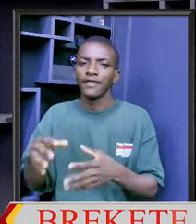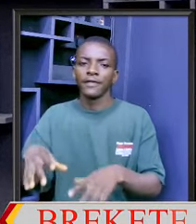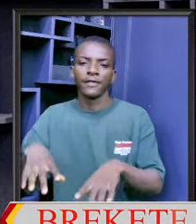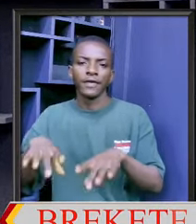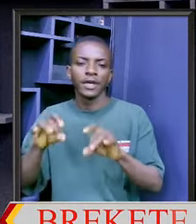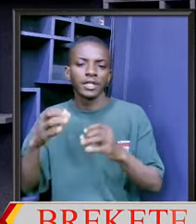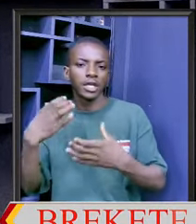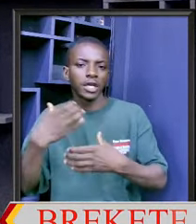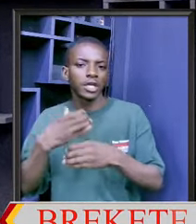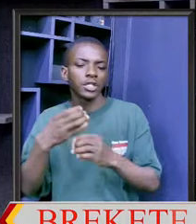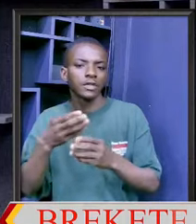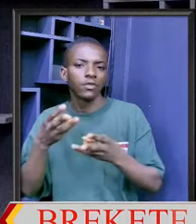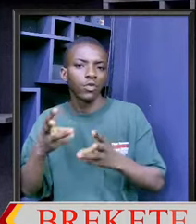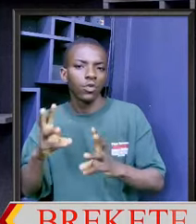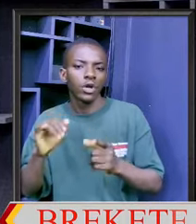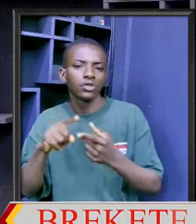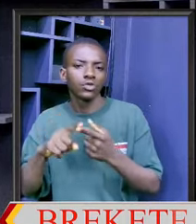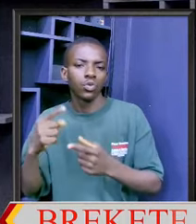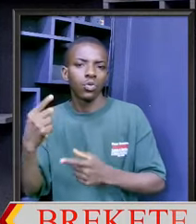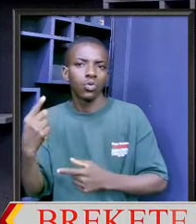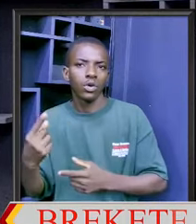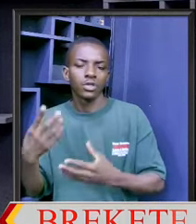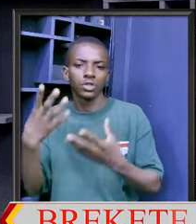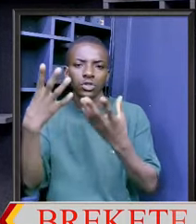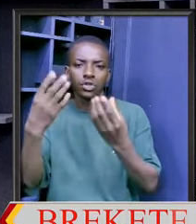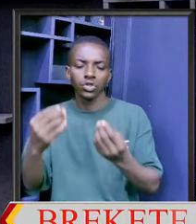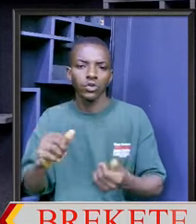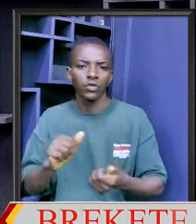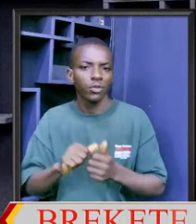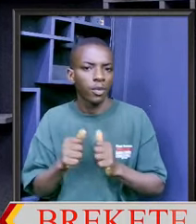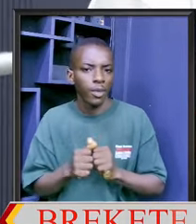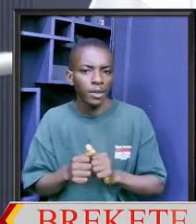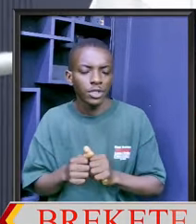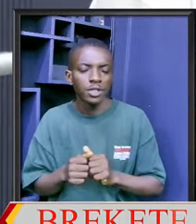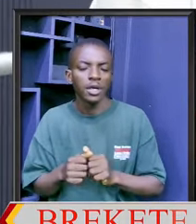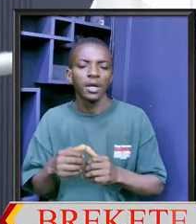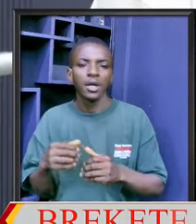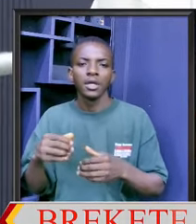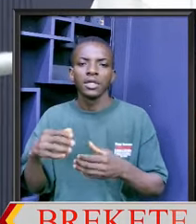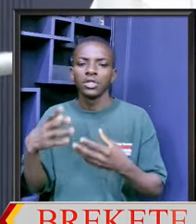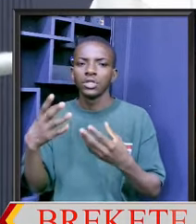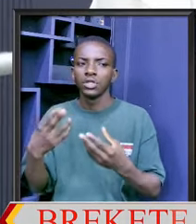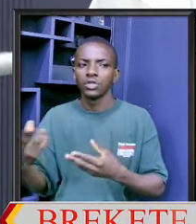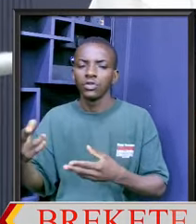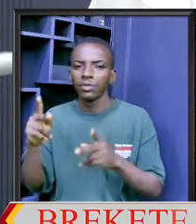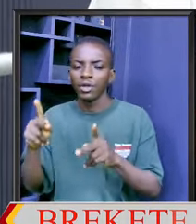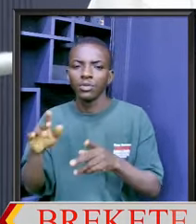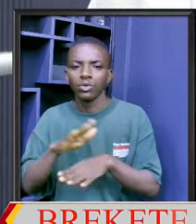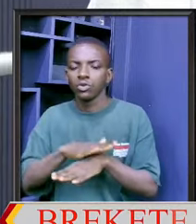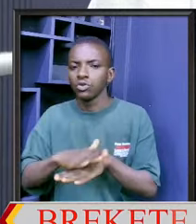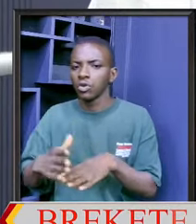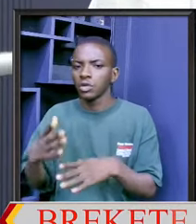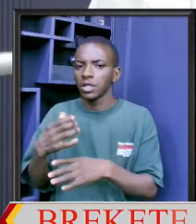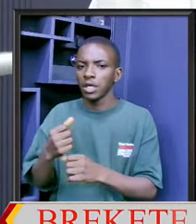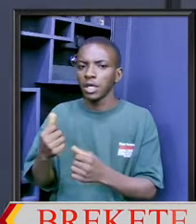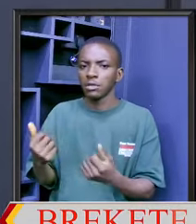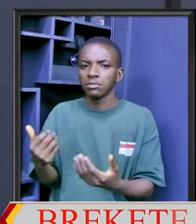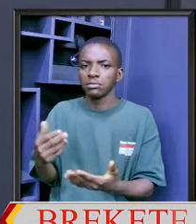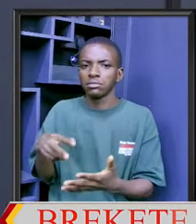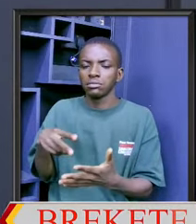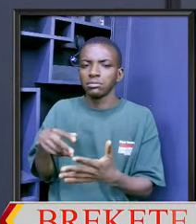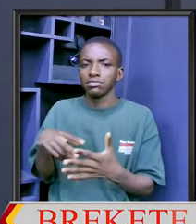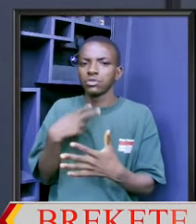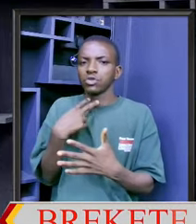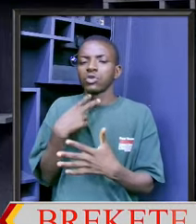finding creative ways to, one, solving problems. Resourceful people don't get stumped